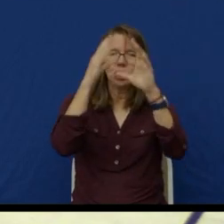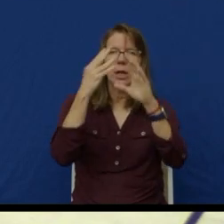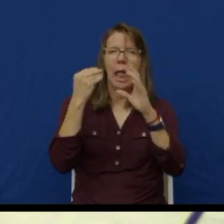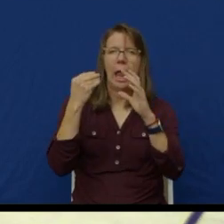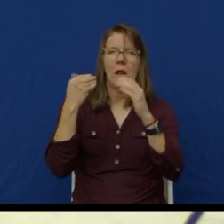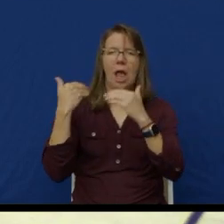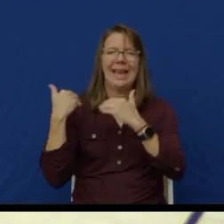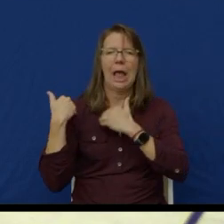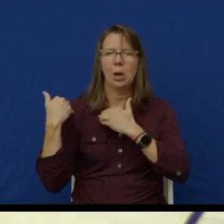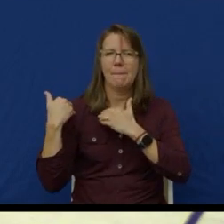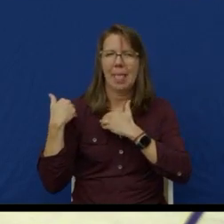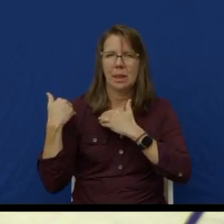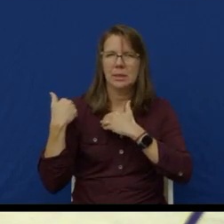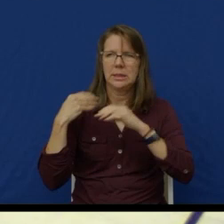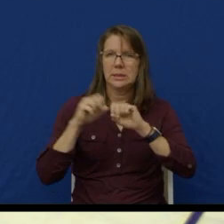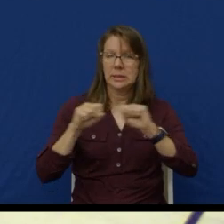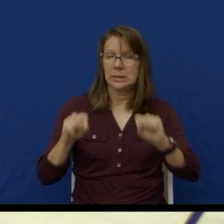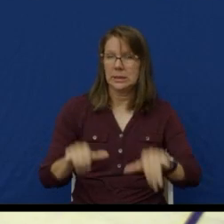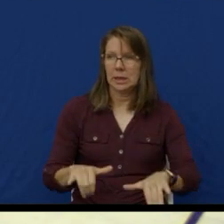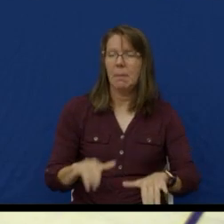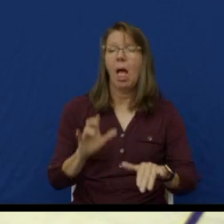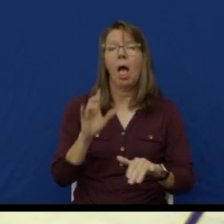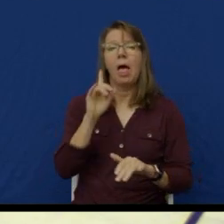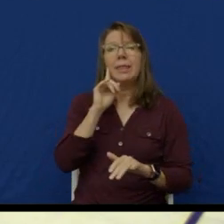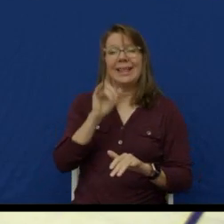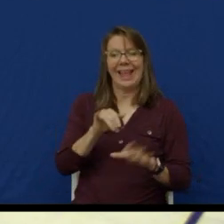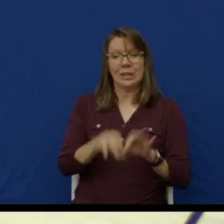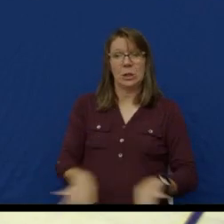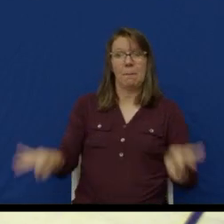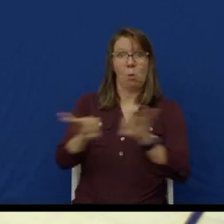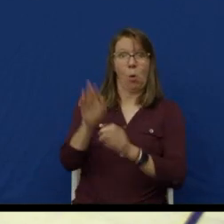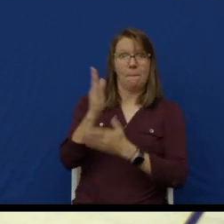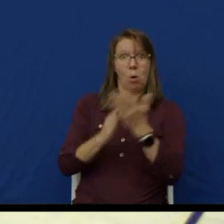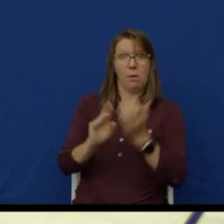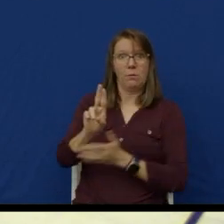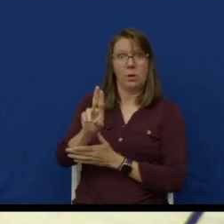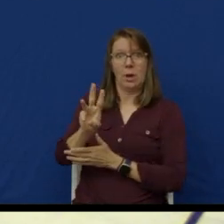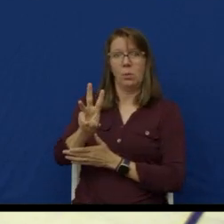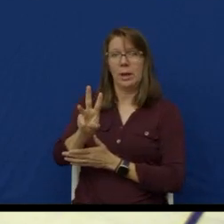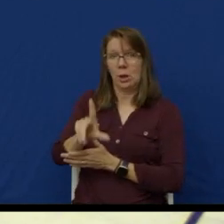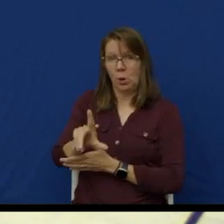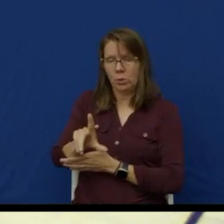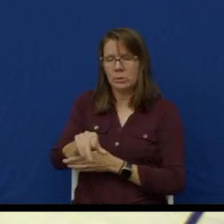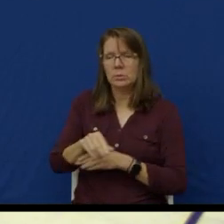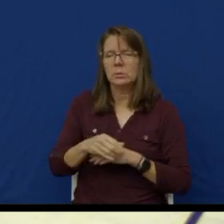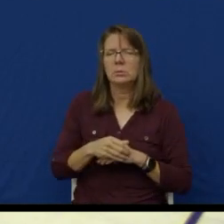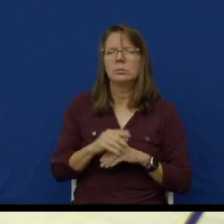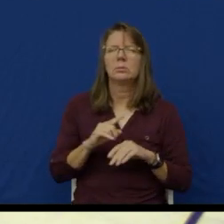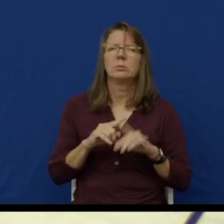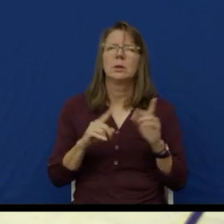a very important component of United We Learn, right now,